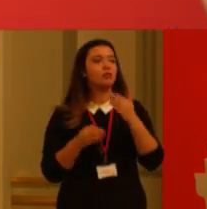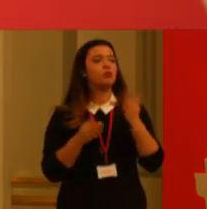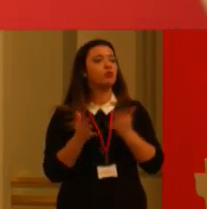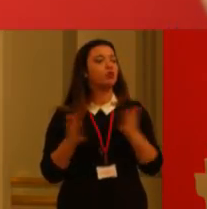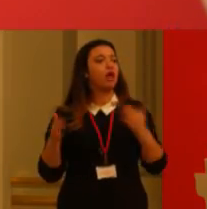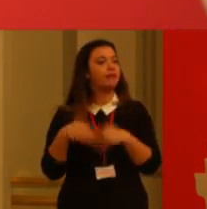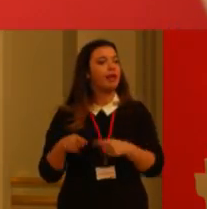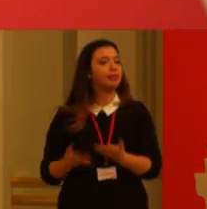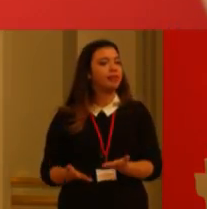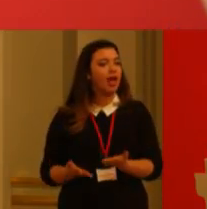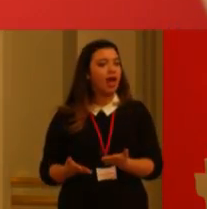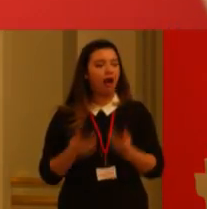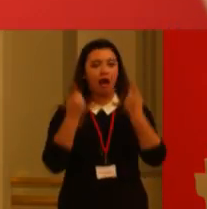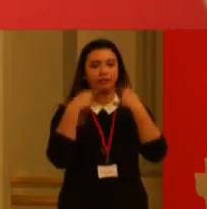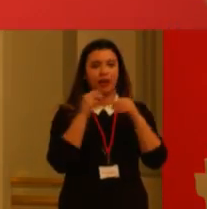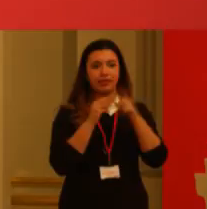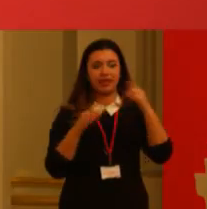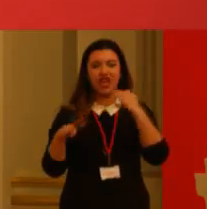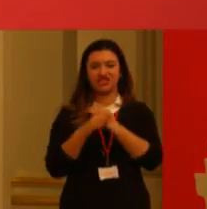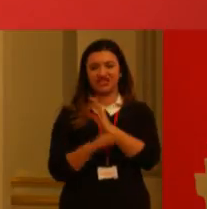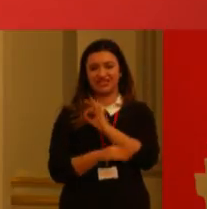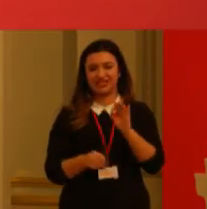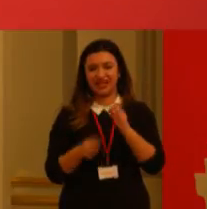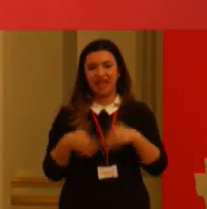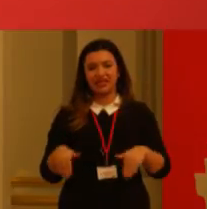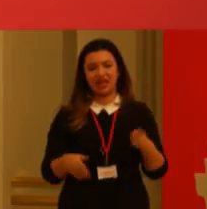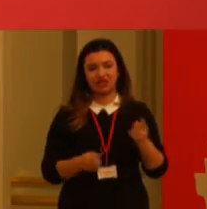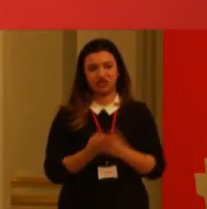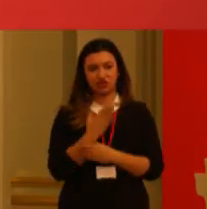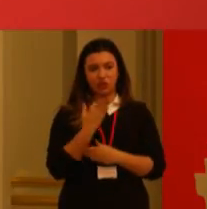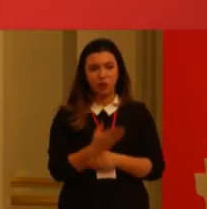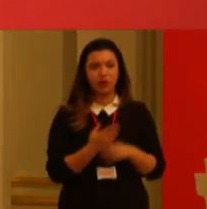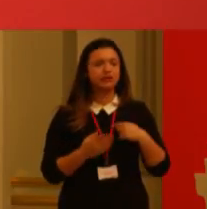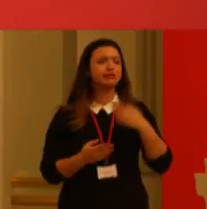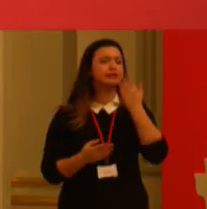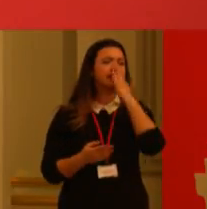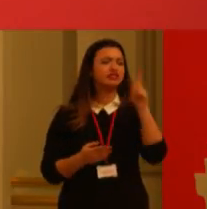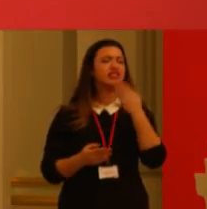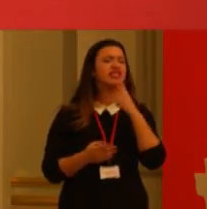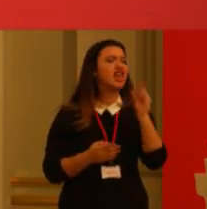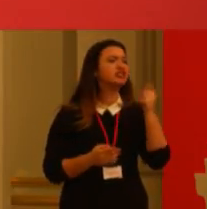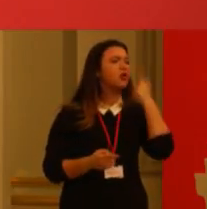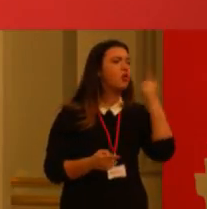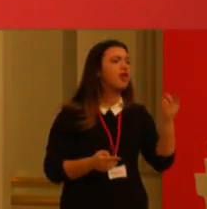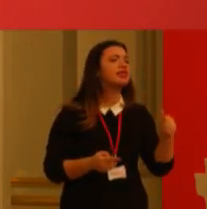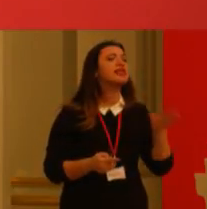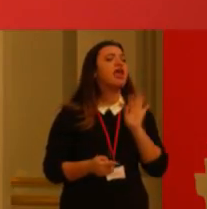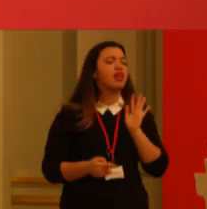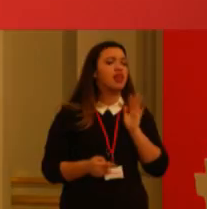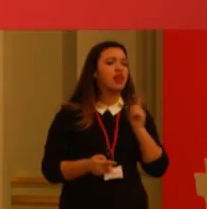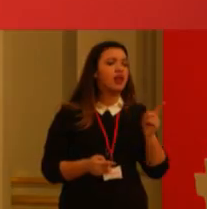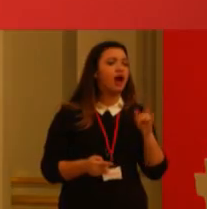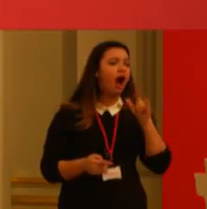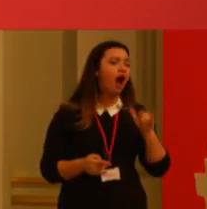the biggest hurdle in front of them is legal inequality. When I say legal, it's